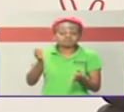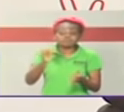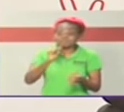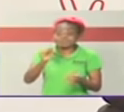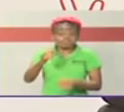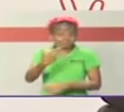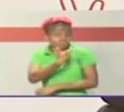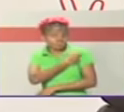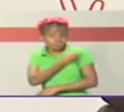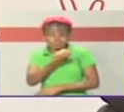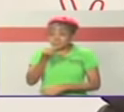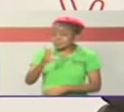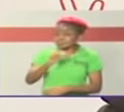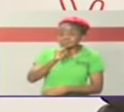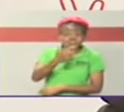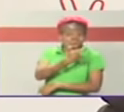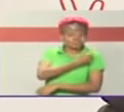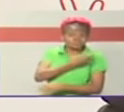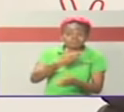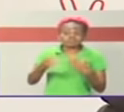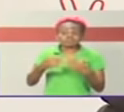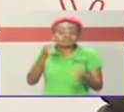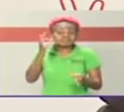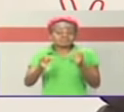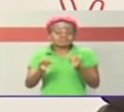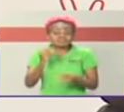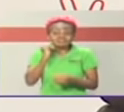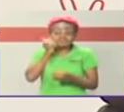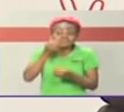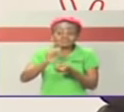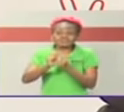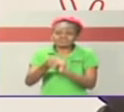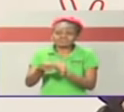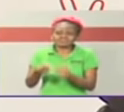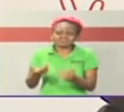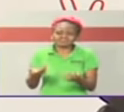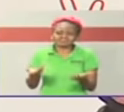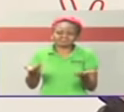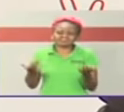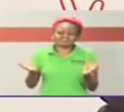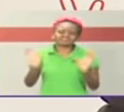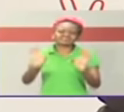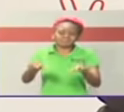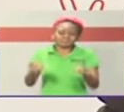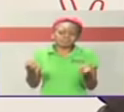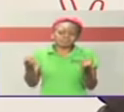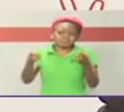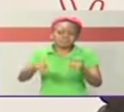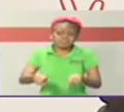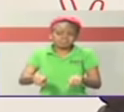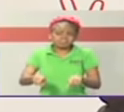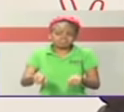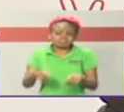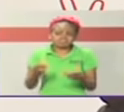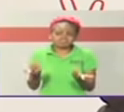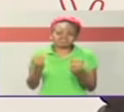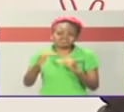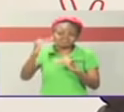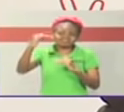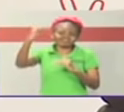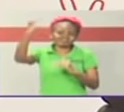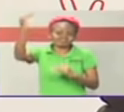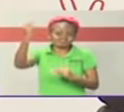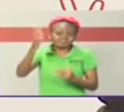vaccinated, menstrual disturbances are fairly common at all stages of a woman's reproductive life. They could be